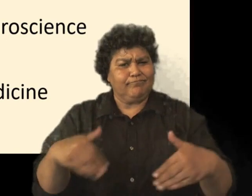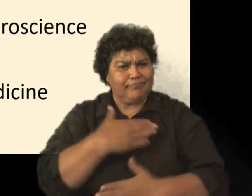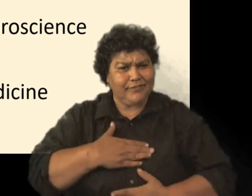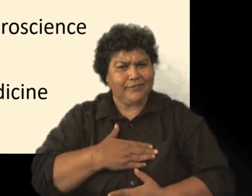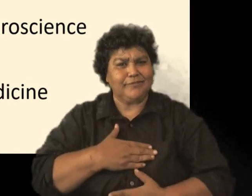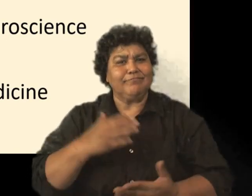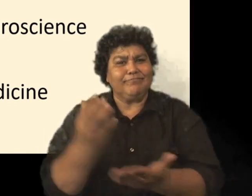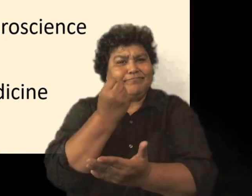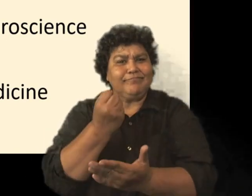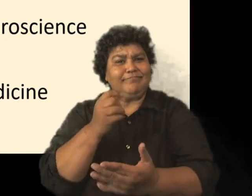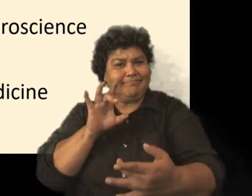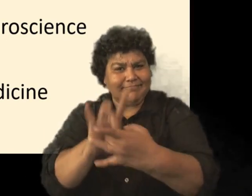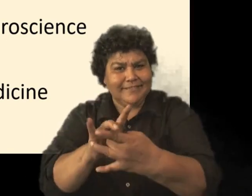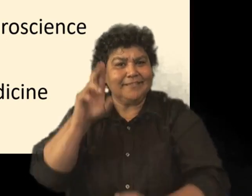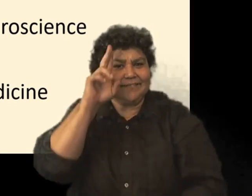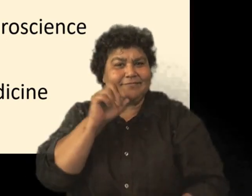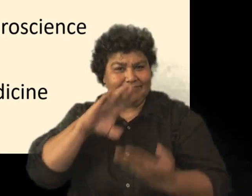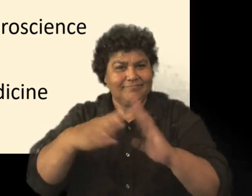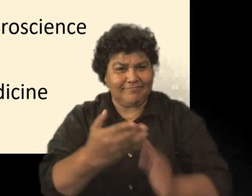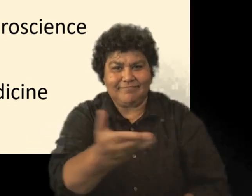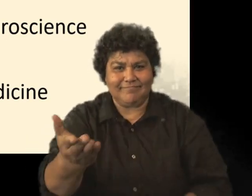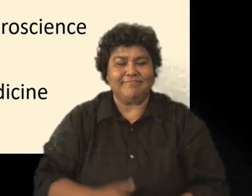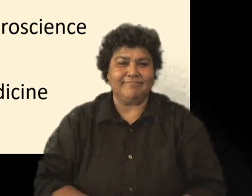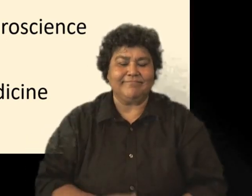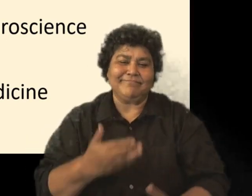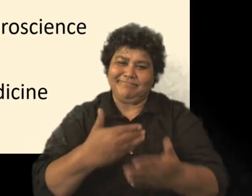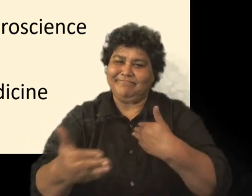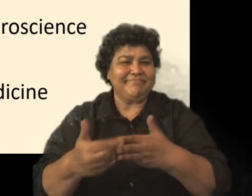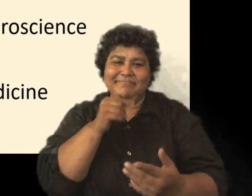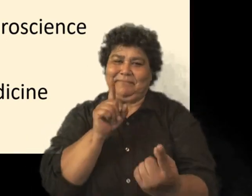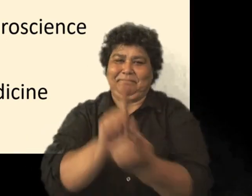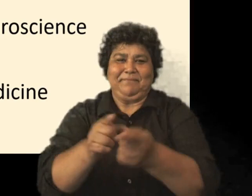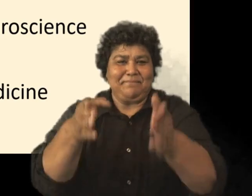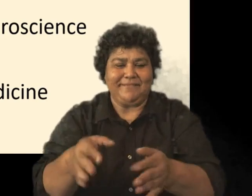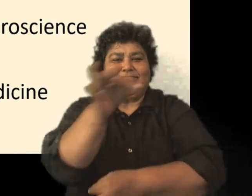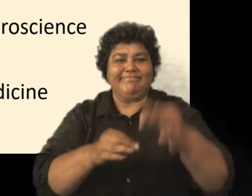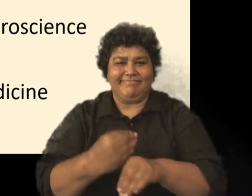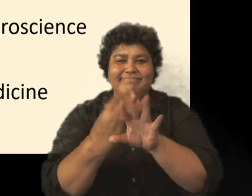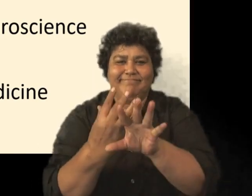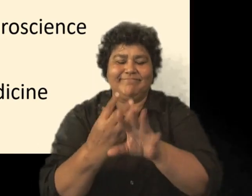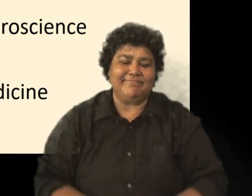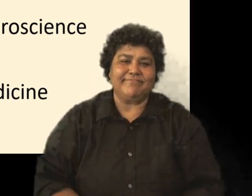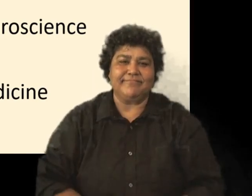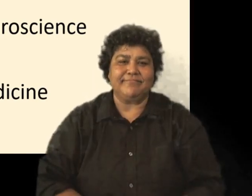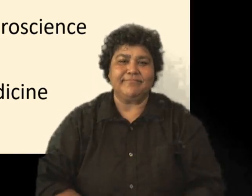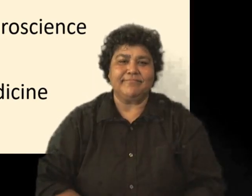It's a great pleasure to have this opportunity to connect with the Usher syndrome community, even if it is a virtual